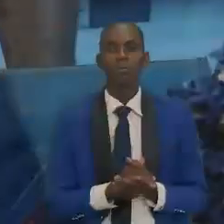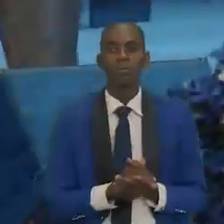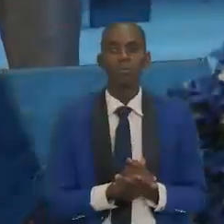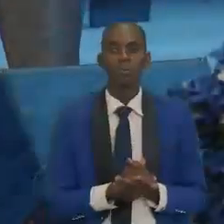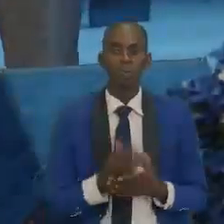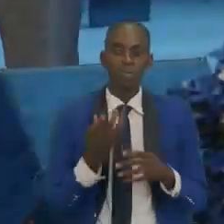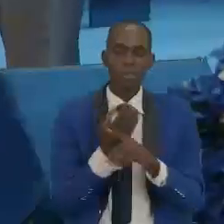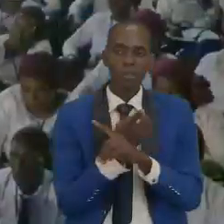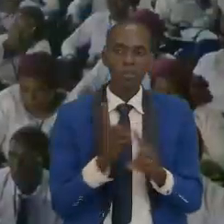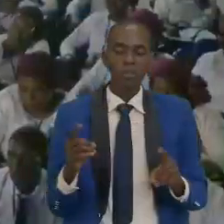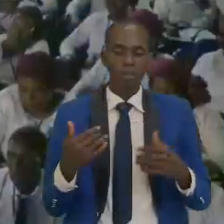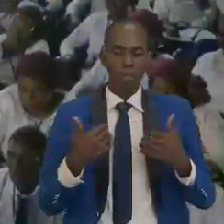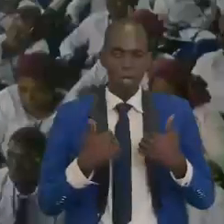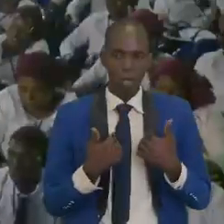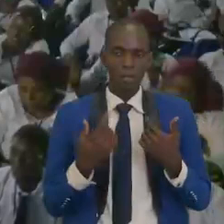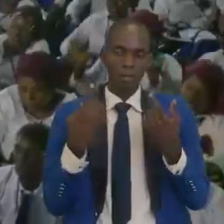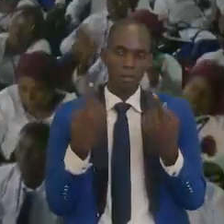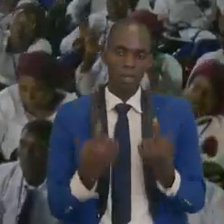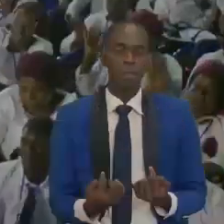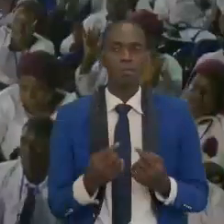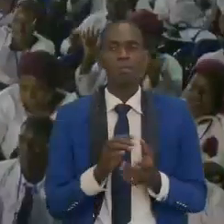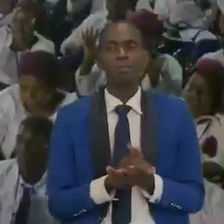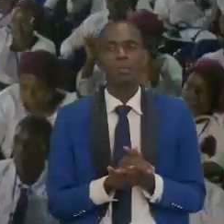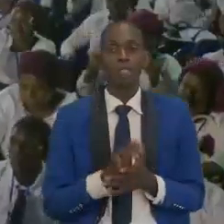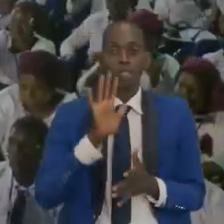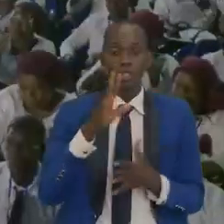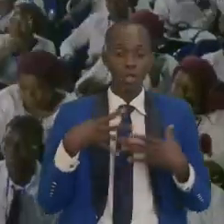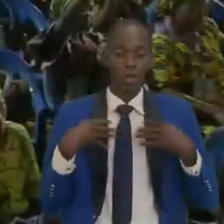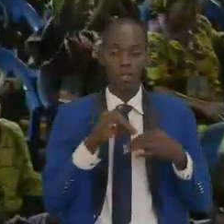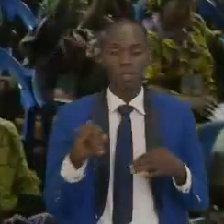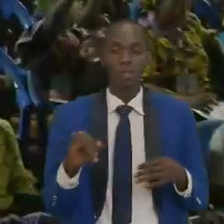Deliverance has come. Your healing has